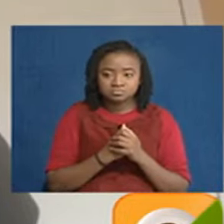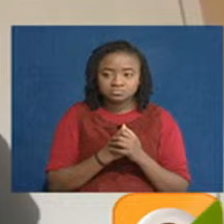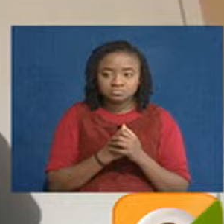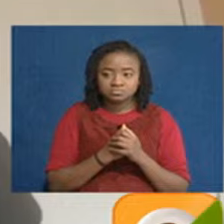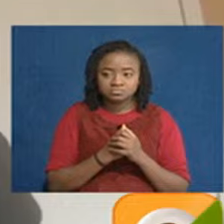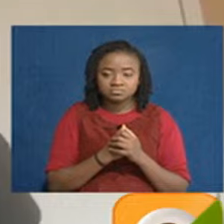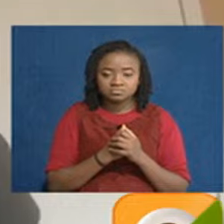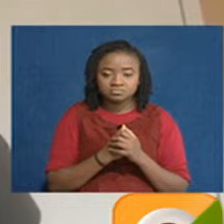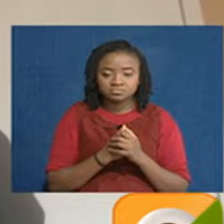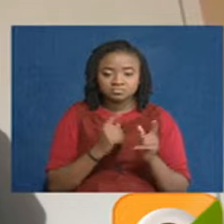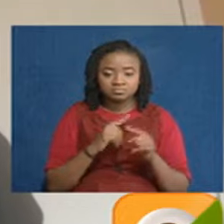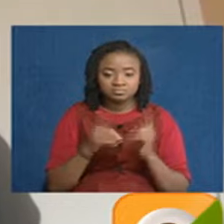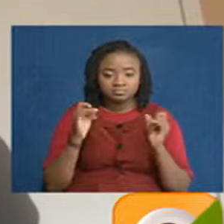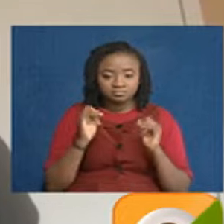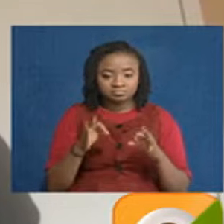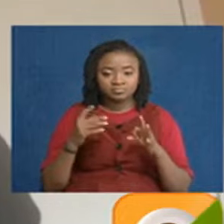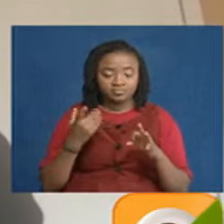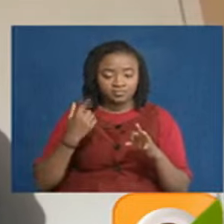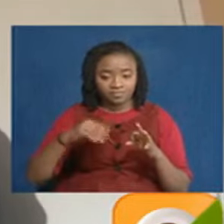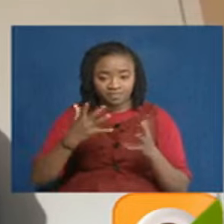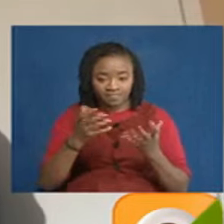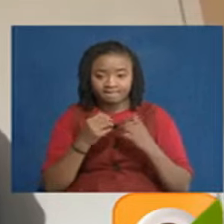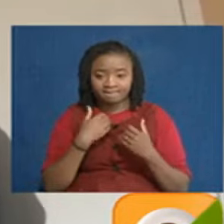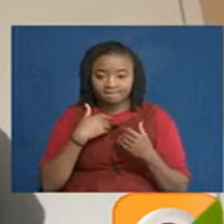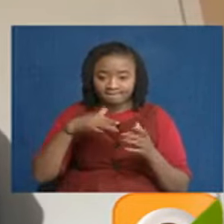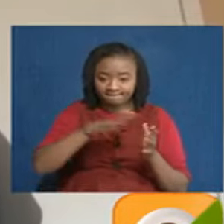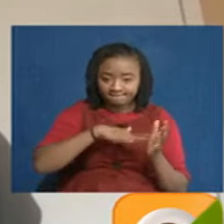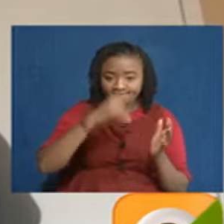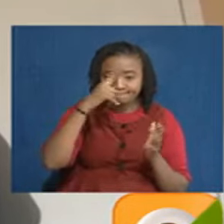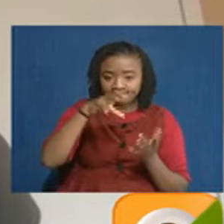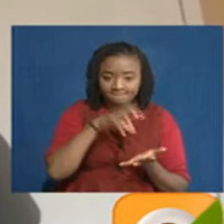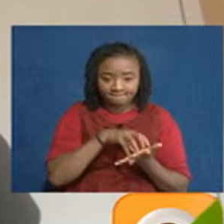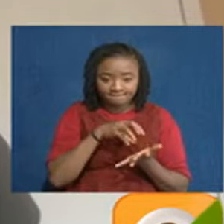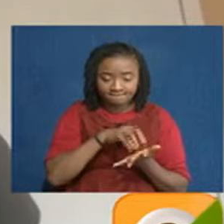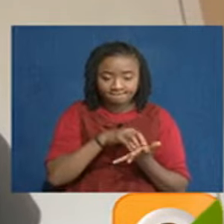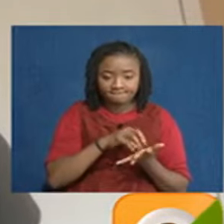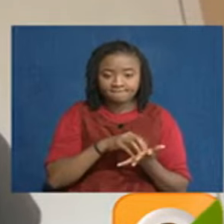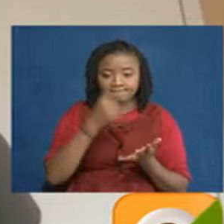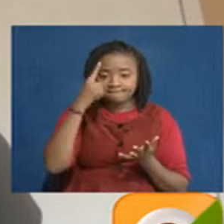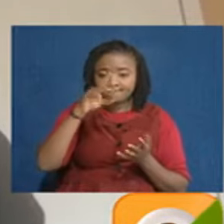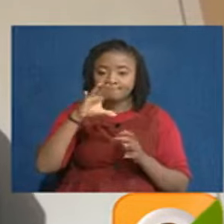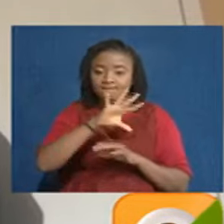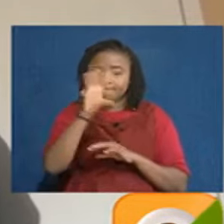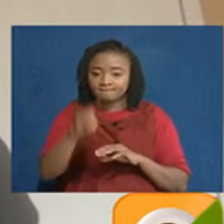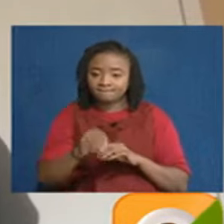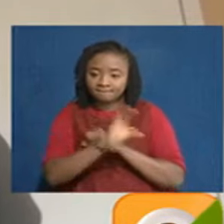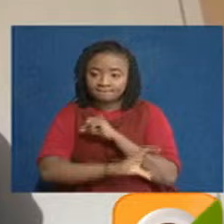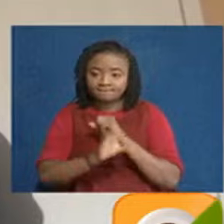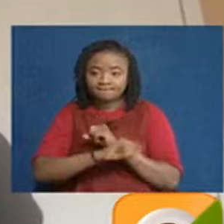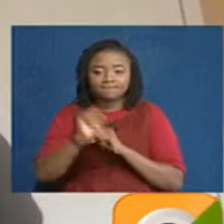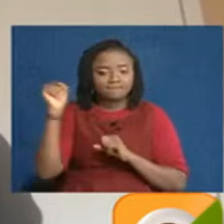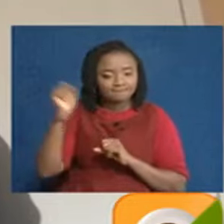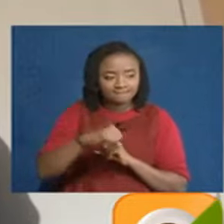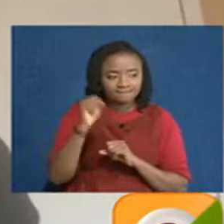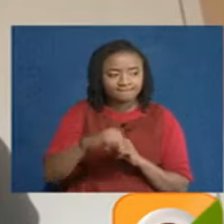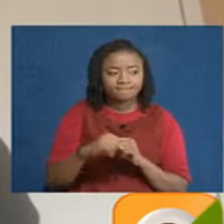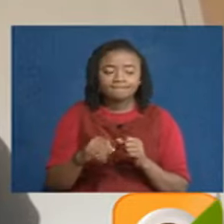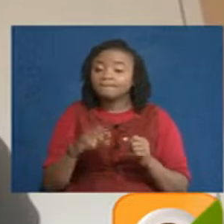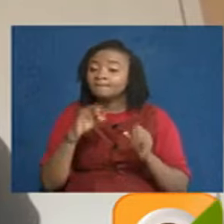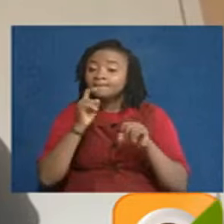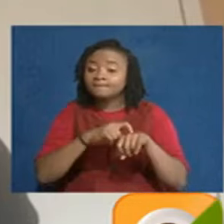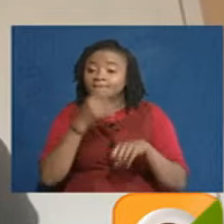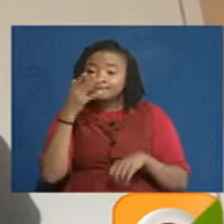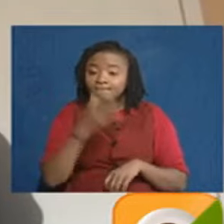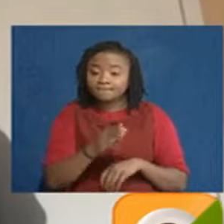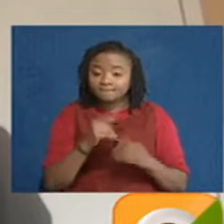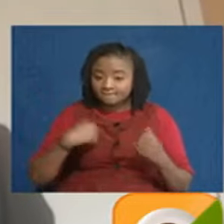Should there be African seats? Absolutely. And Would that make up for a more effective